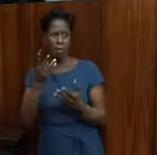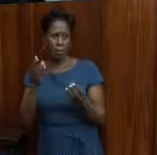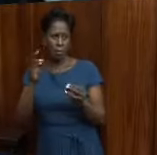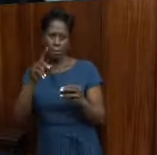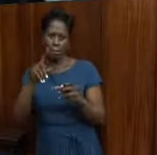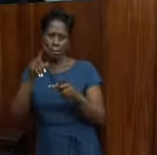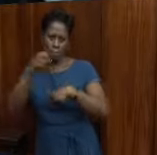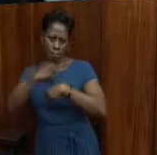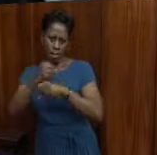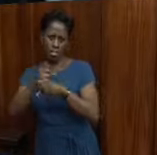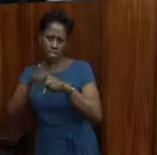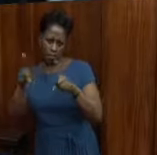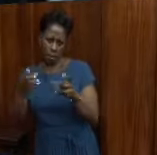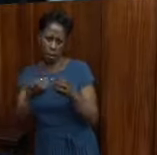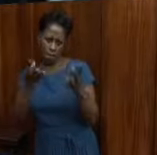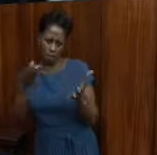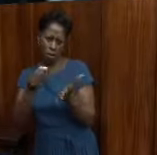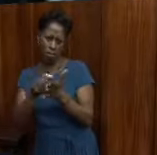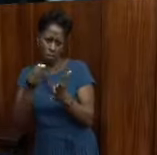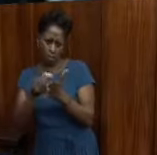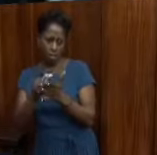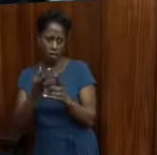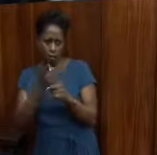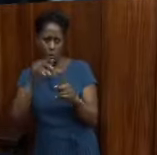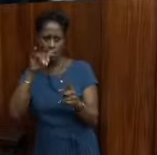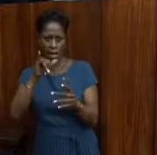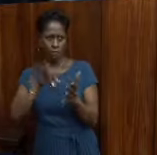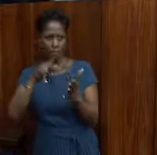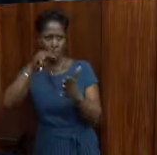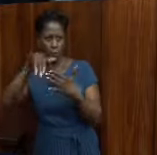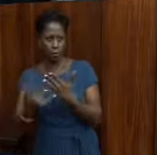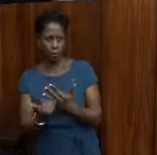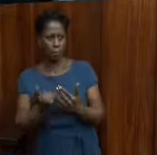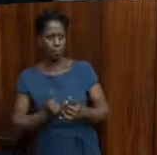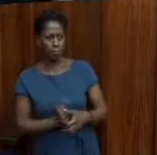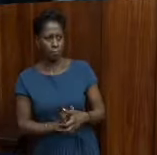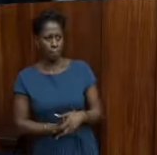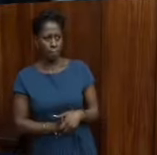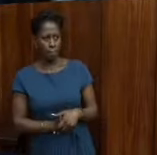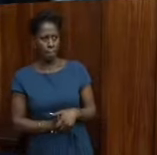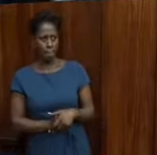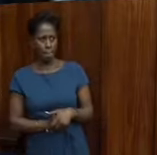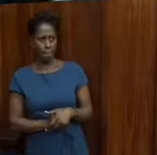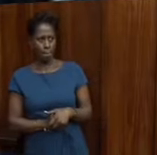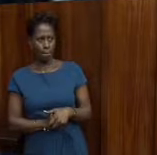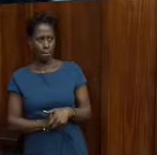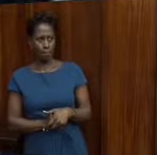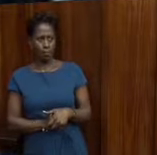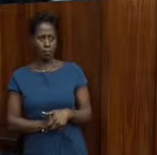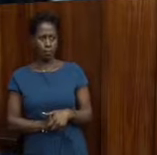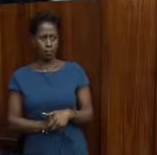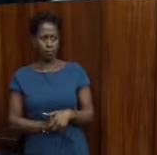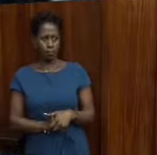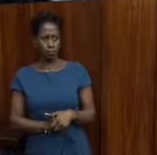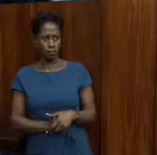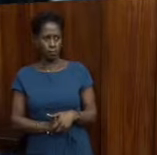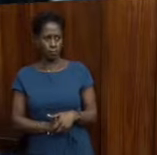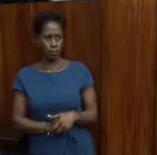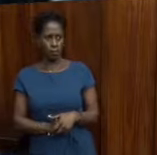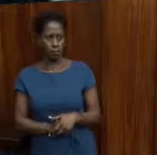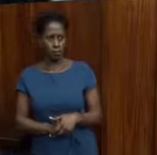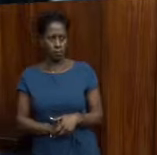Despite the tangible benefits of the program to the St. Lucian economy, challenges have recently emerged that pose significant